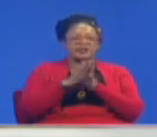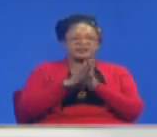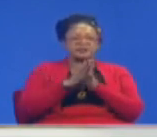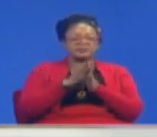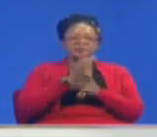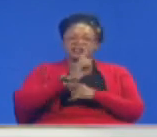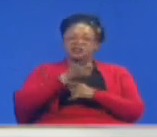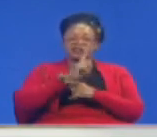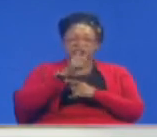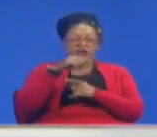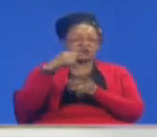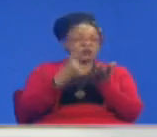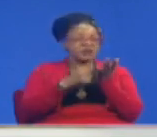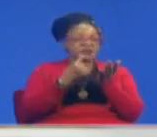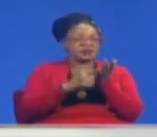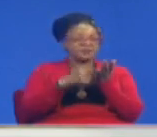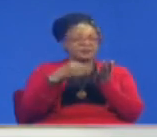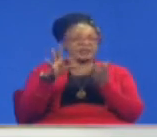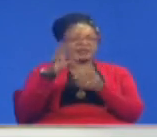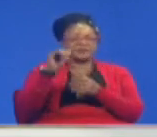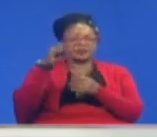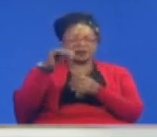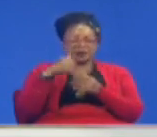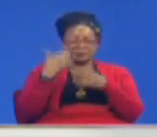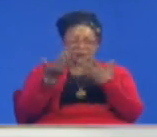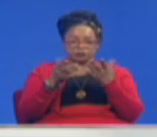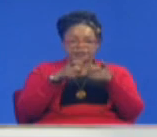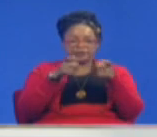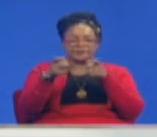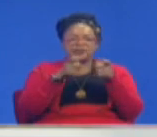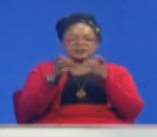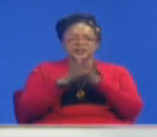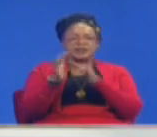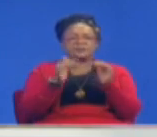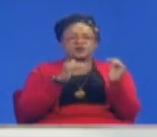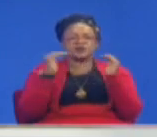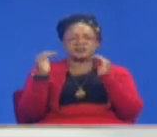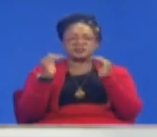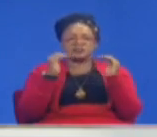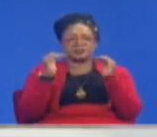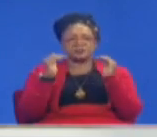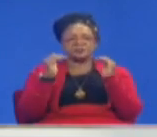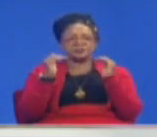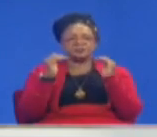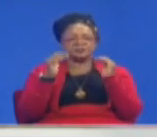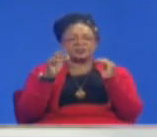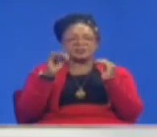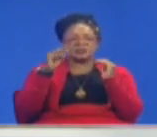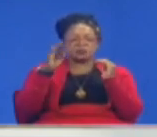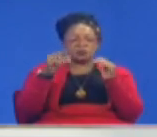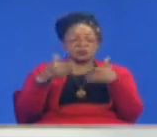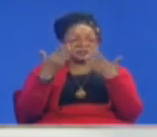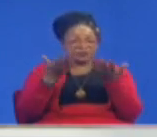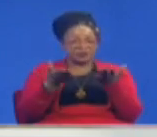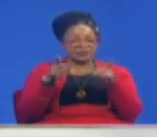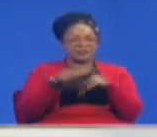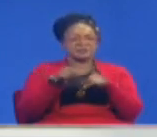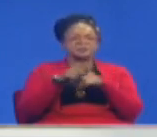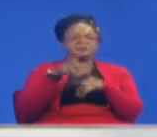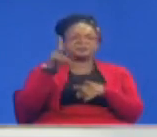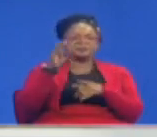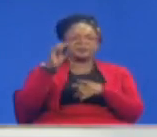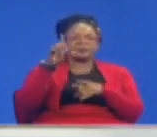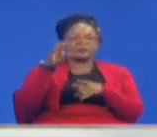Uganda and Africa about governance and democracy. Herbert Ziwa was present at the Kololo